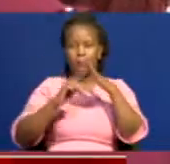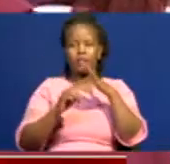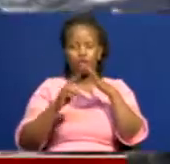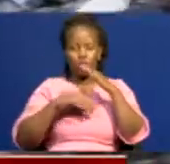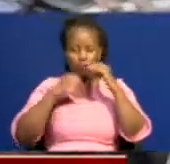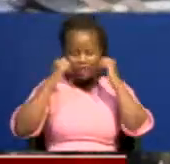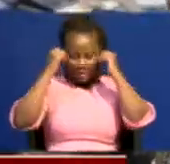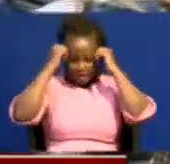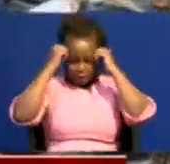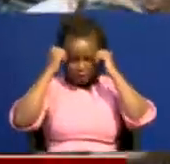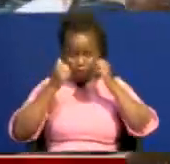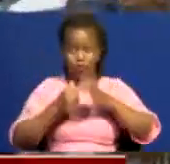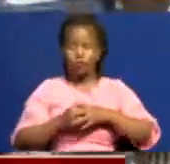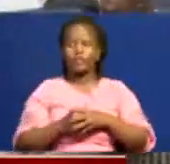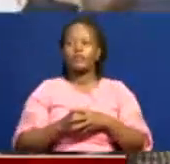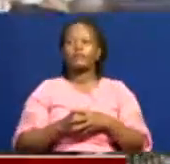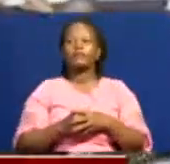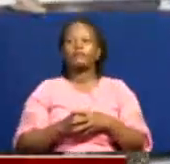Education.